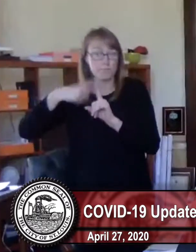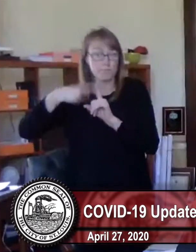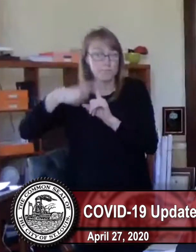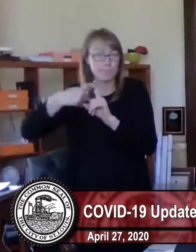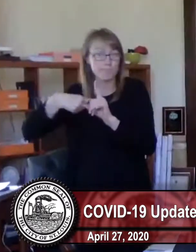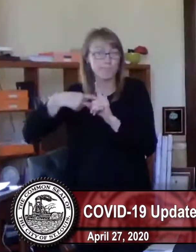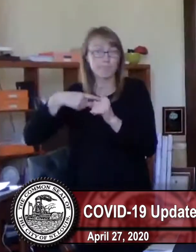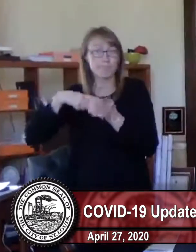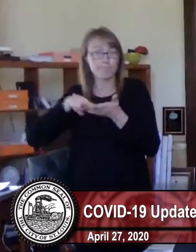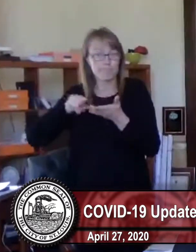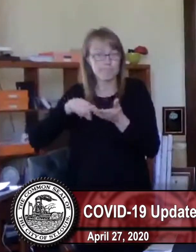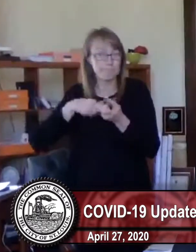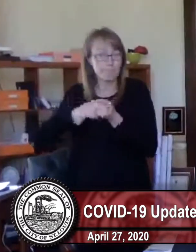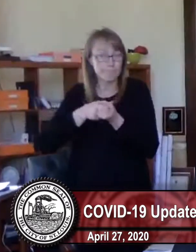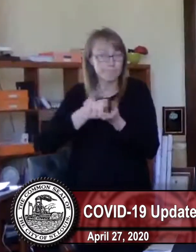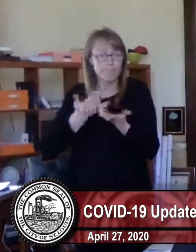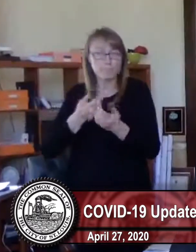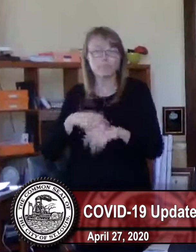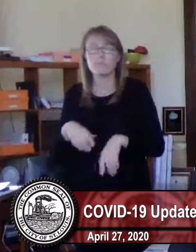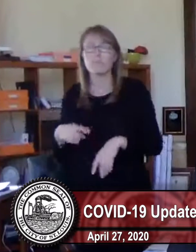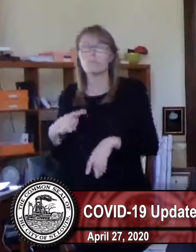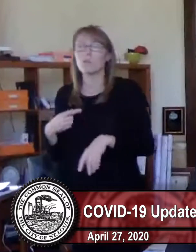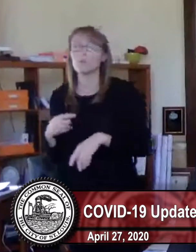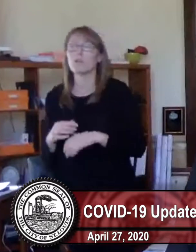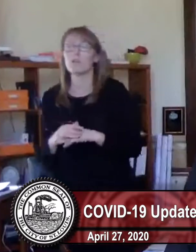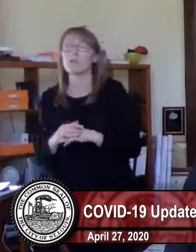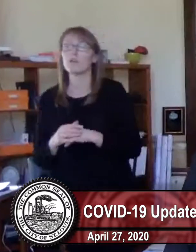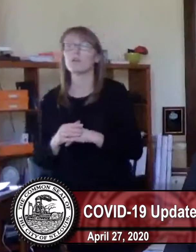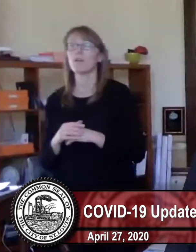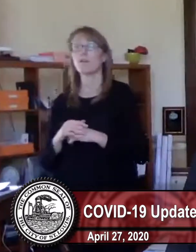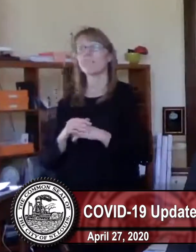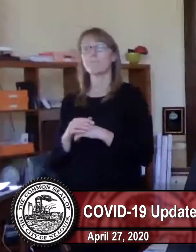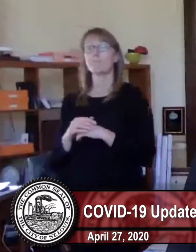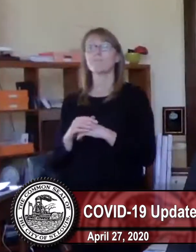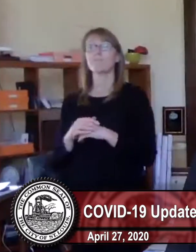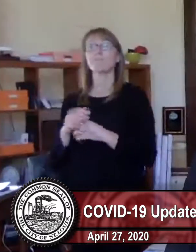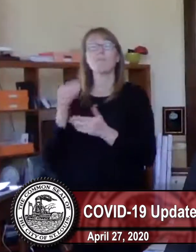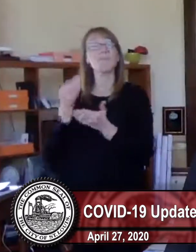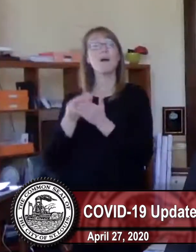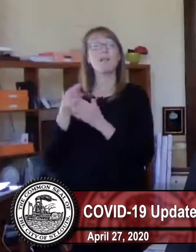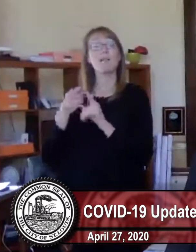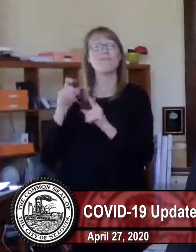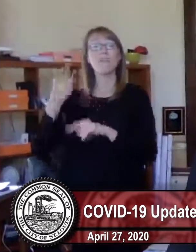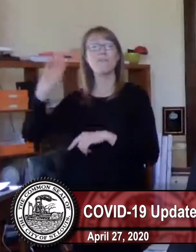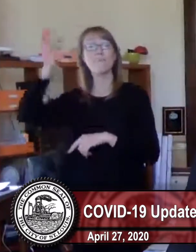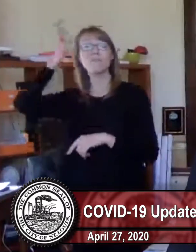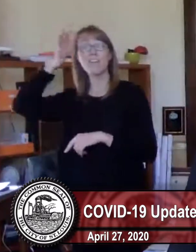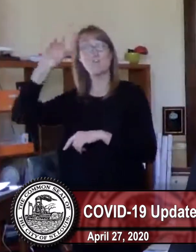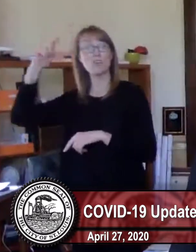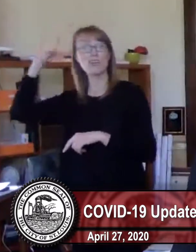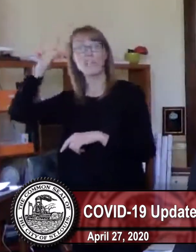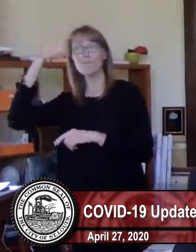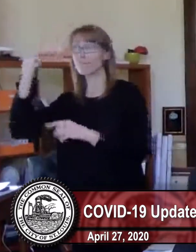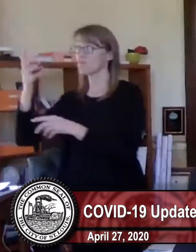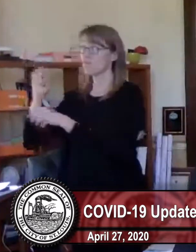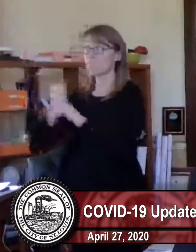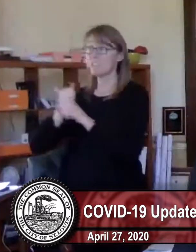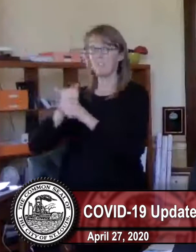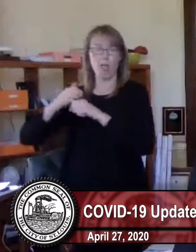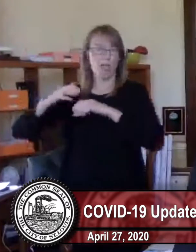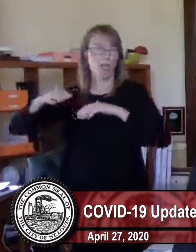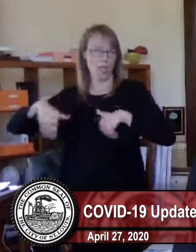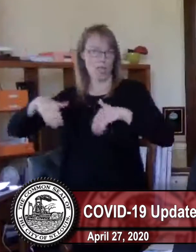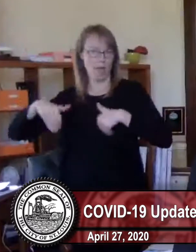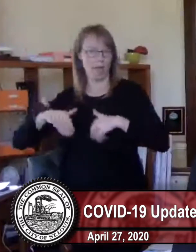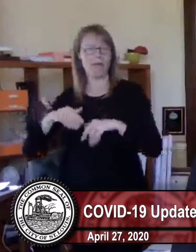this money yet, but it's certainly any of the federal money or the state money for that matter. But it's rental assistance and helping